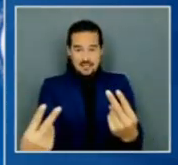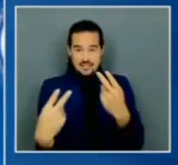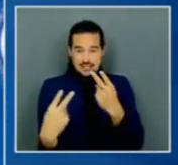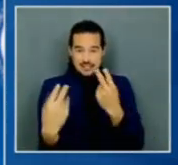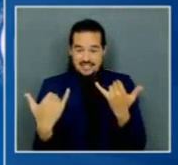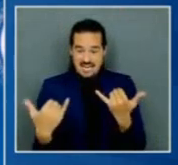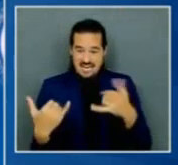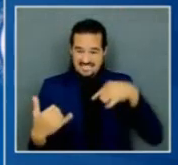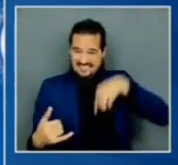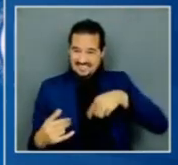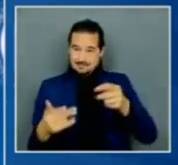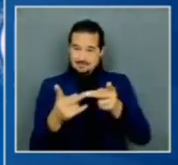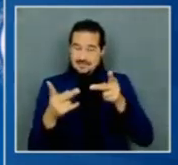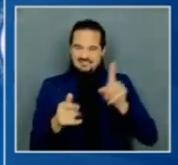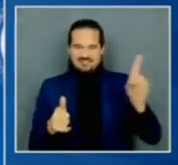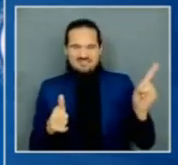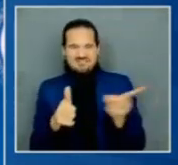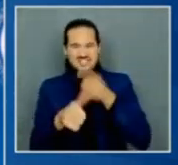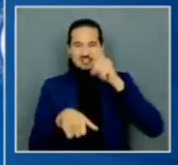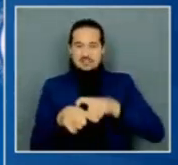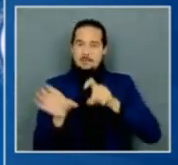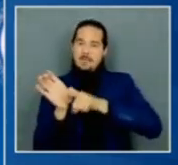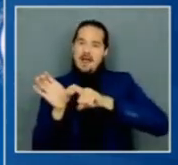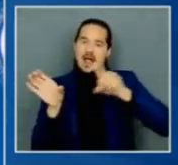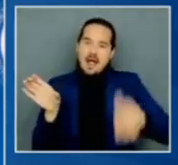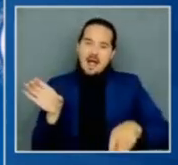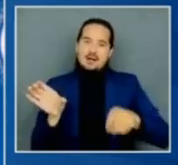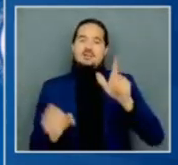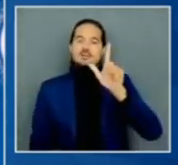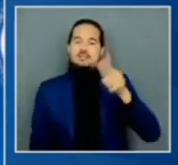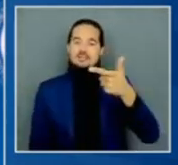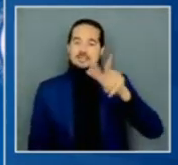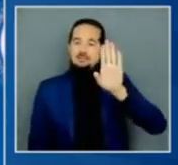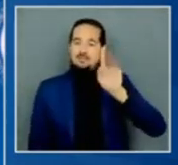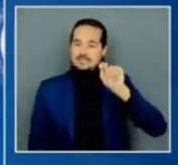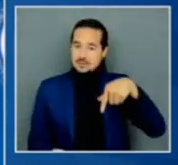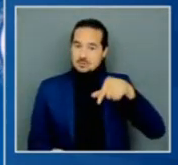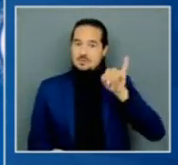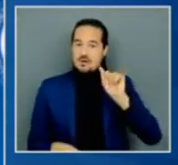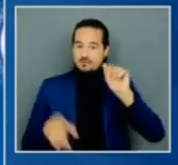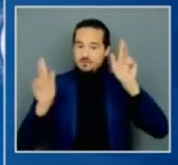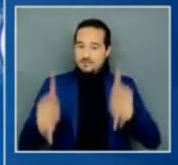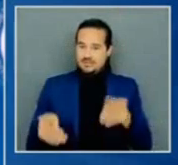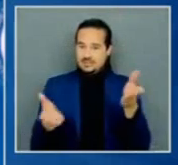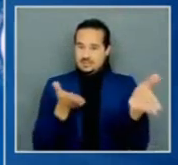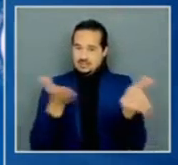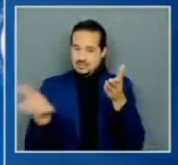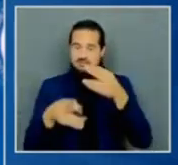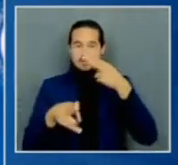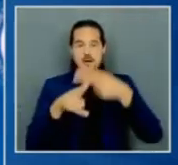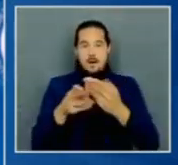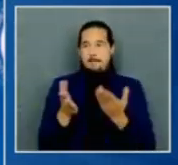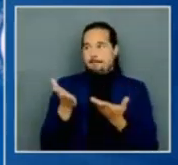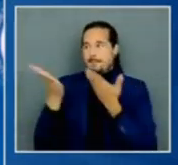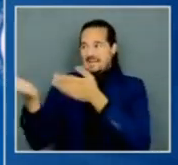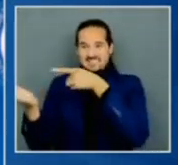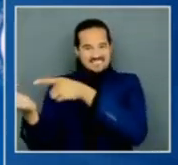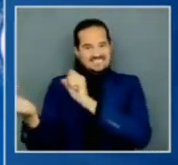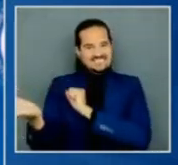that this is the first time an American president has ever sent an openly LGBTQ cabinet member to the Senate